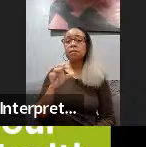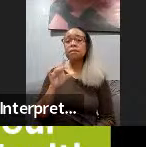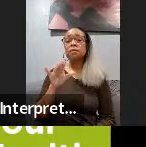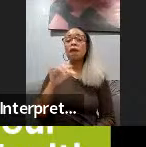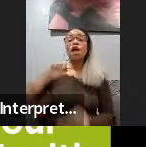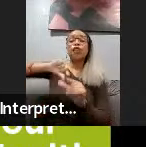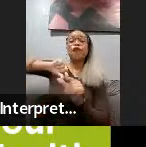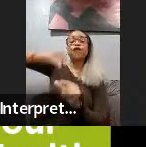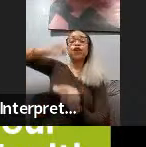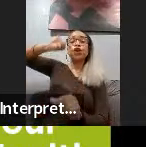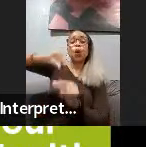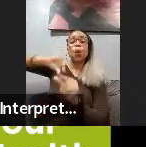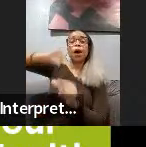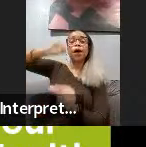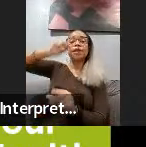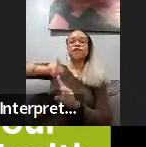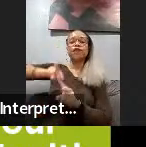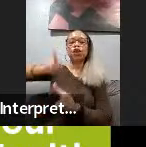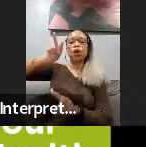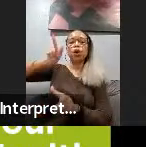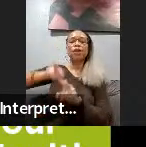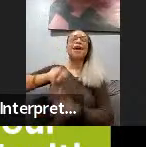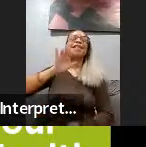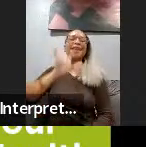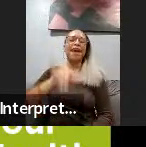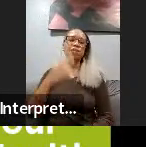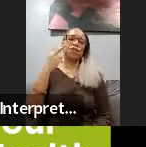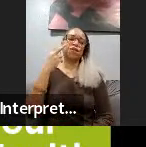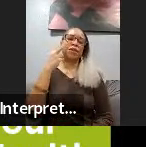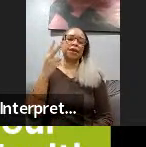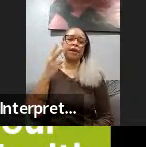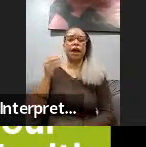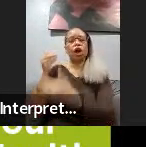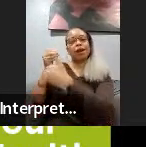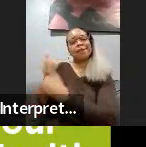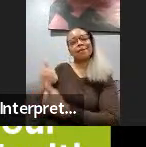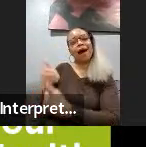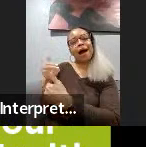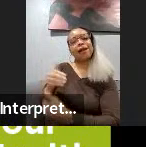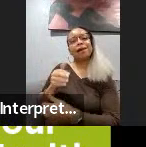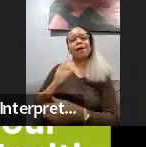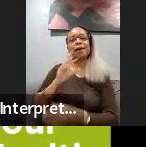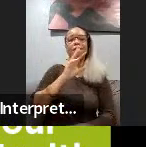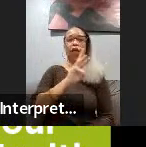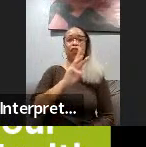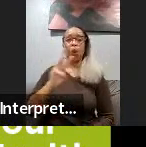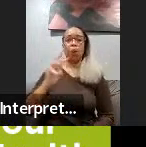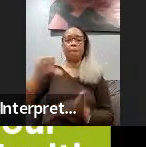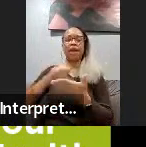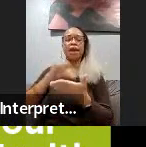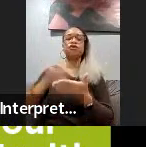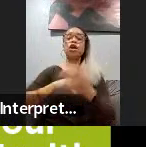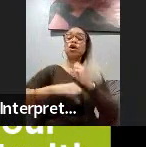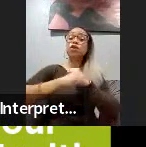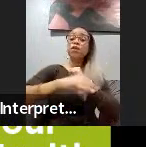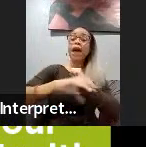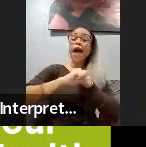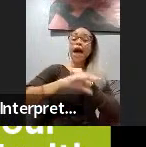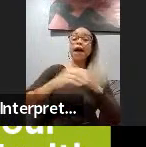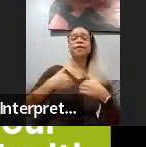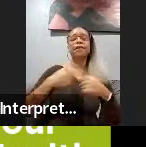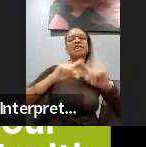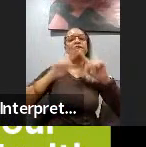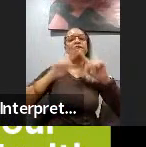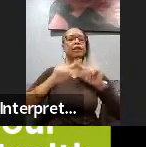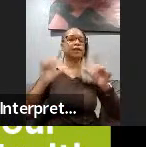vertical ones, those would be examples that you might see on the side of a web page. And so all of these ads have, slightly different